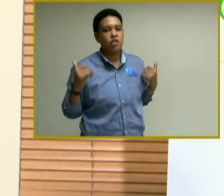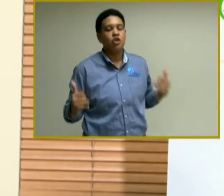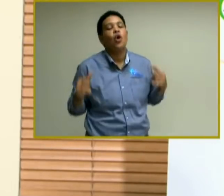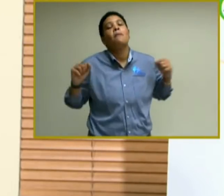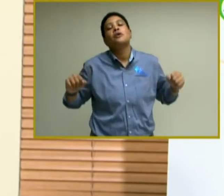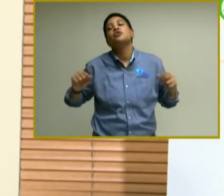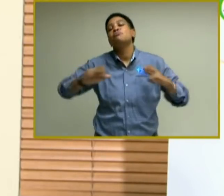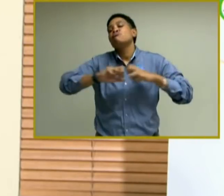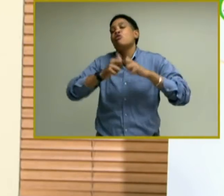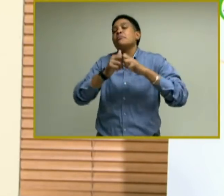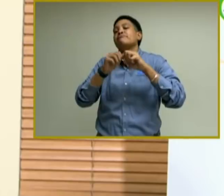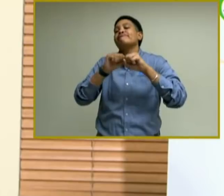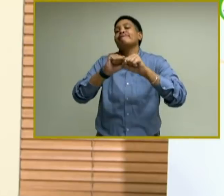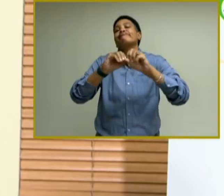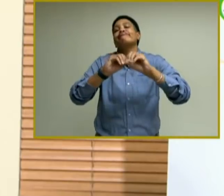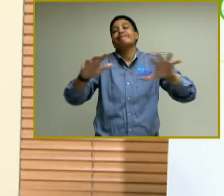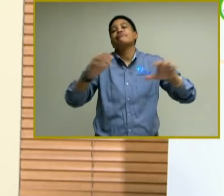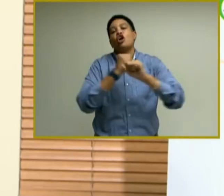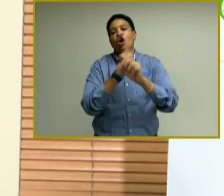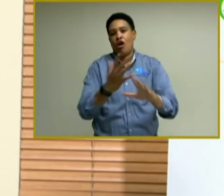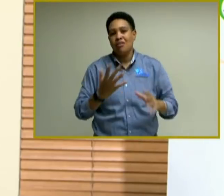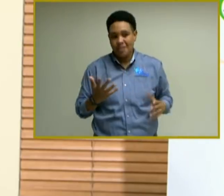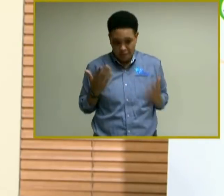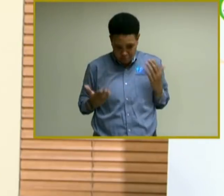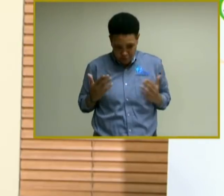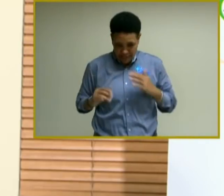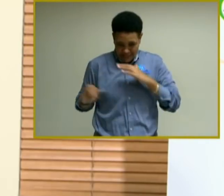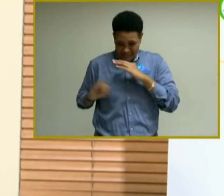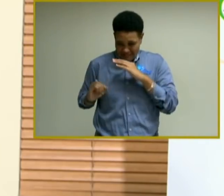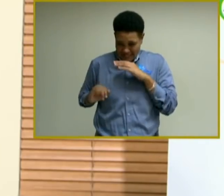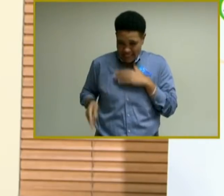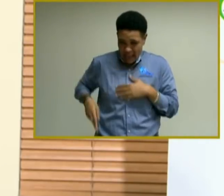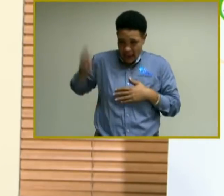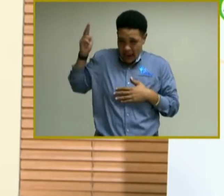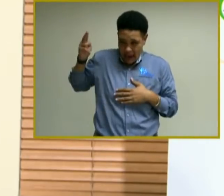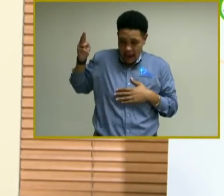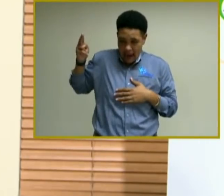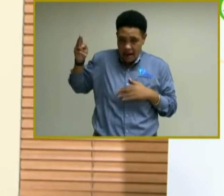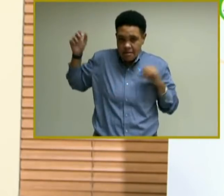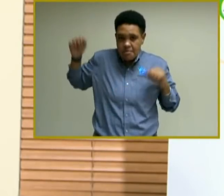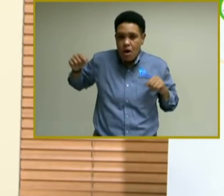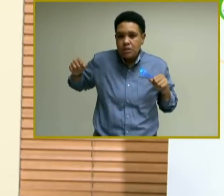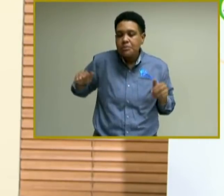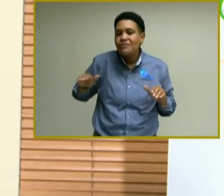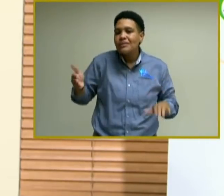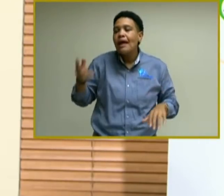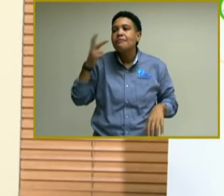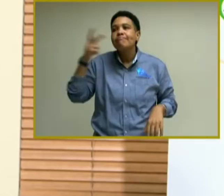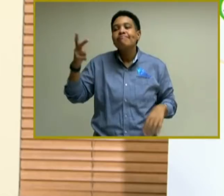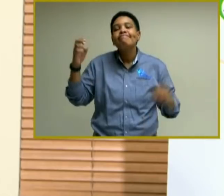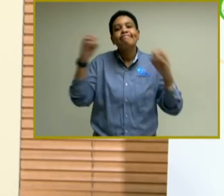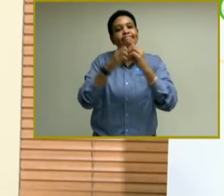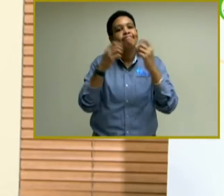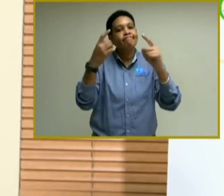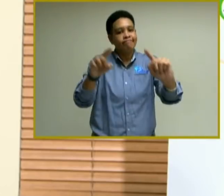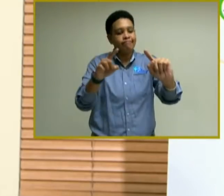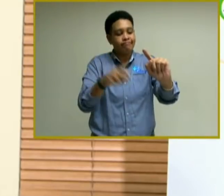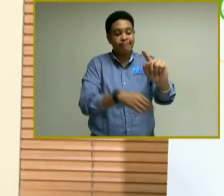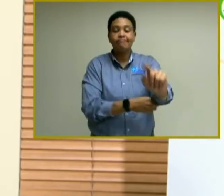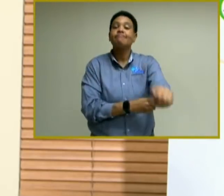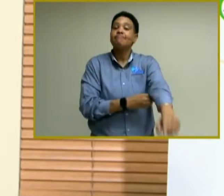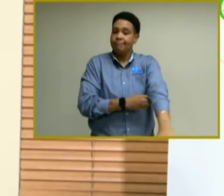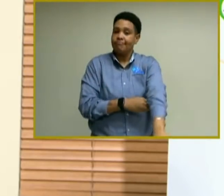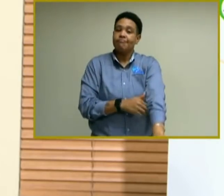potentially problematic. Not only does the probability of infections go up, the likelihood of death also goes up. And among the